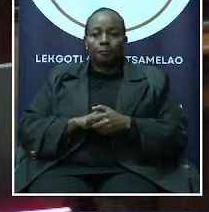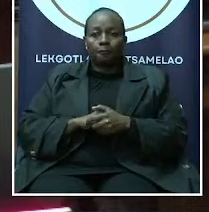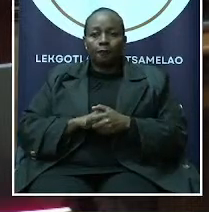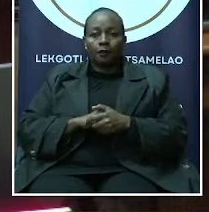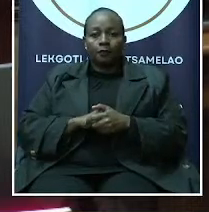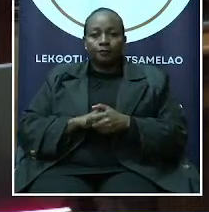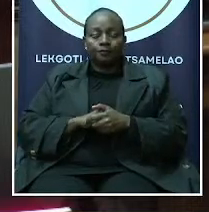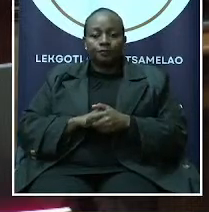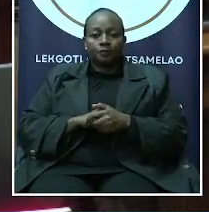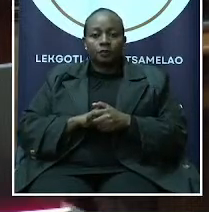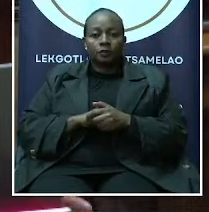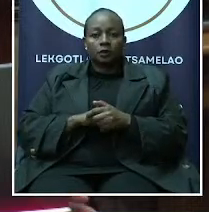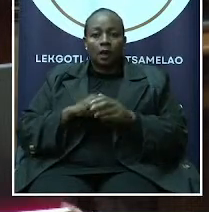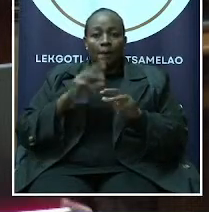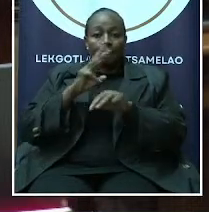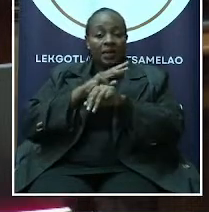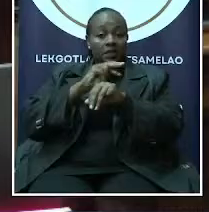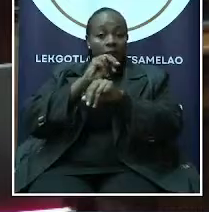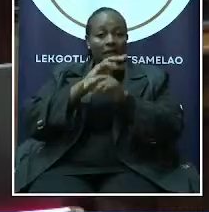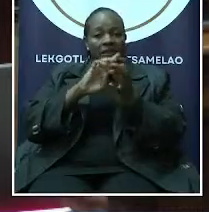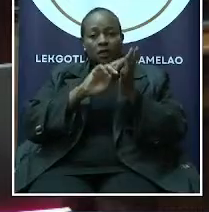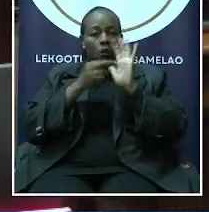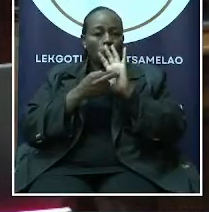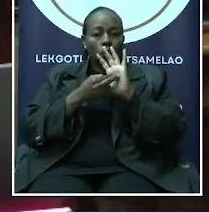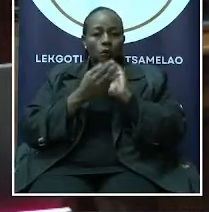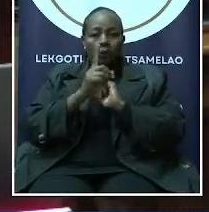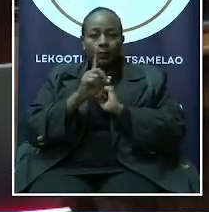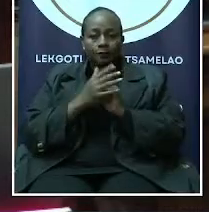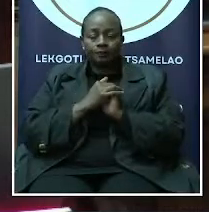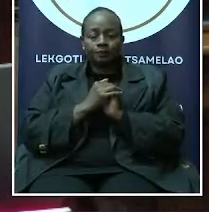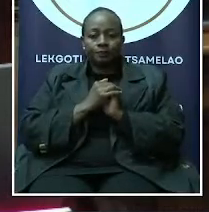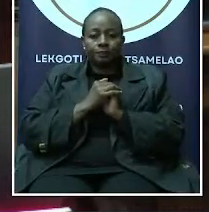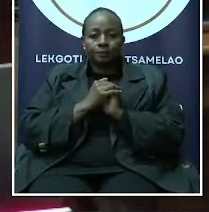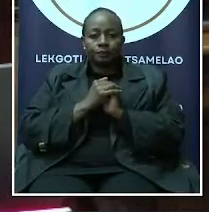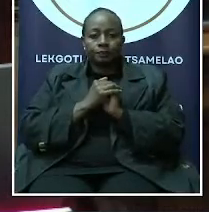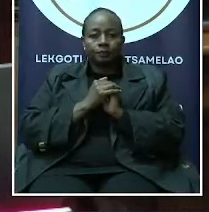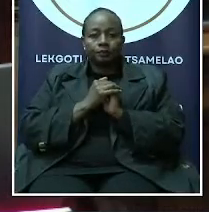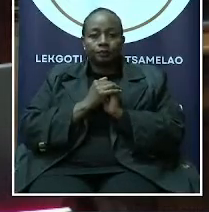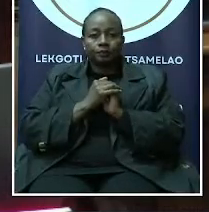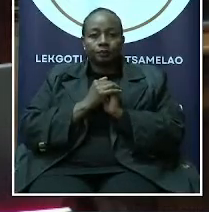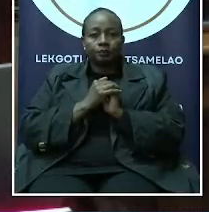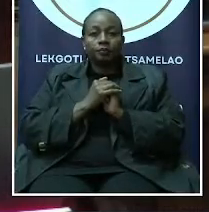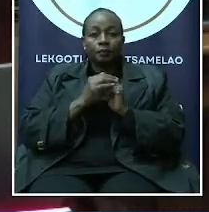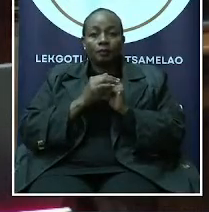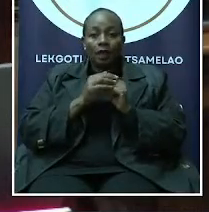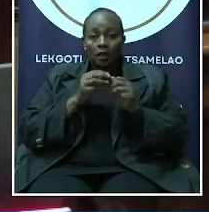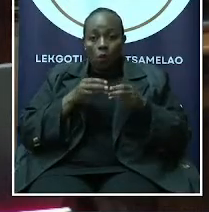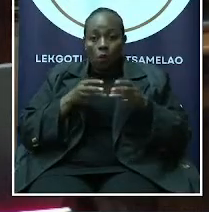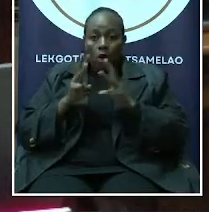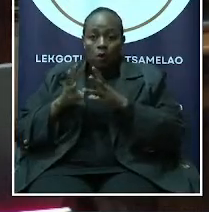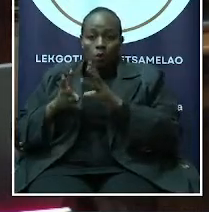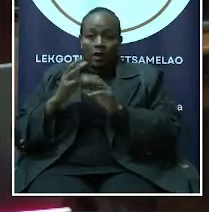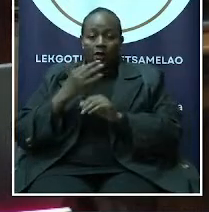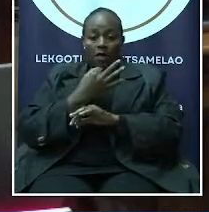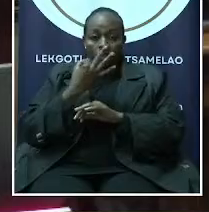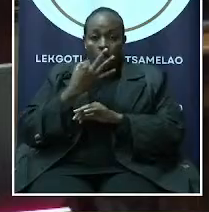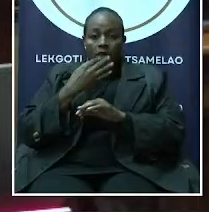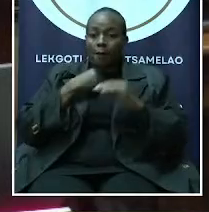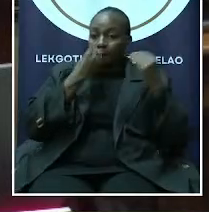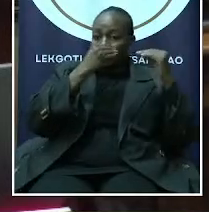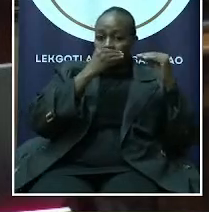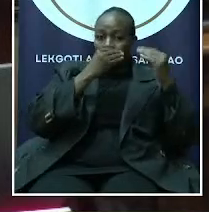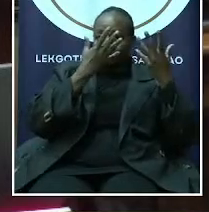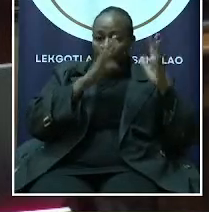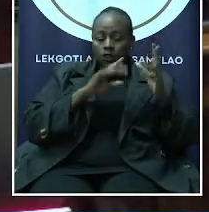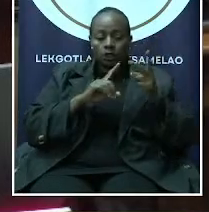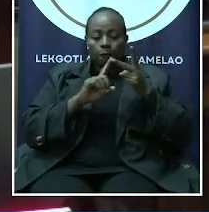What would the role of the municipalities then be in this three-way? Because I've spoken about the business sector, I've